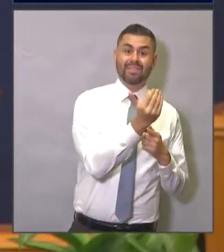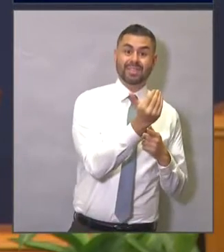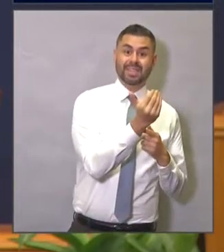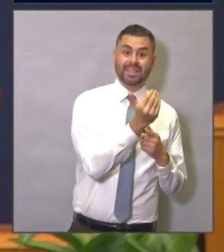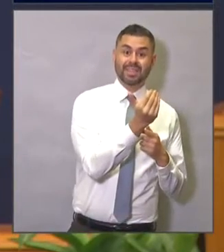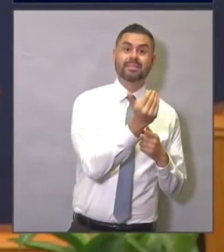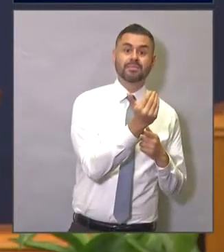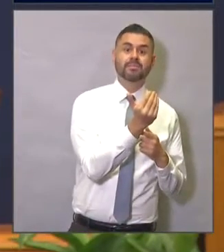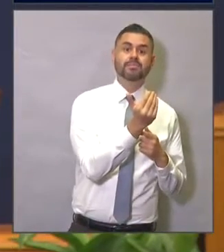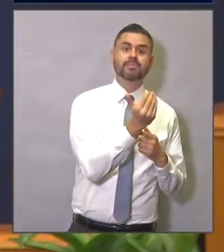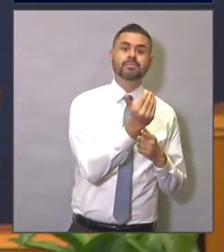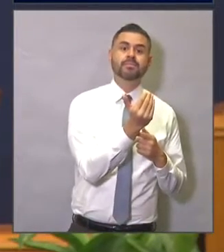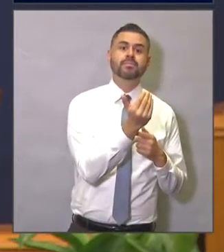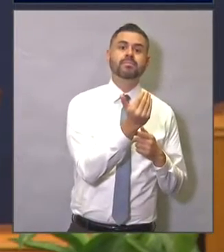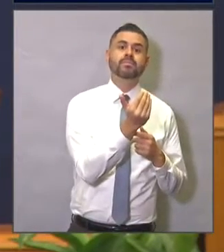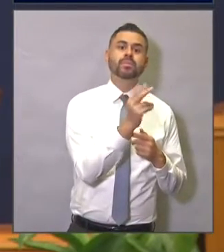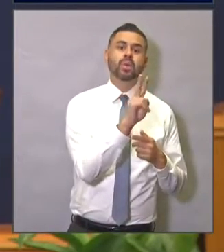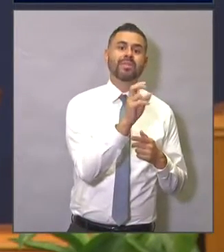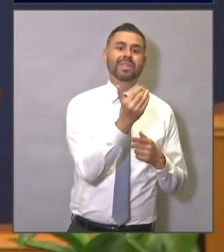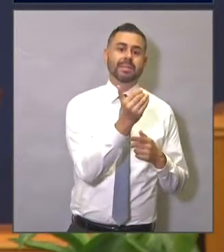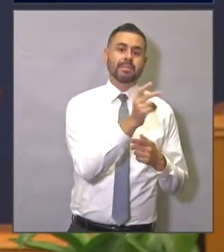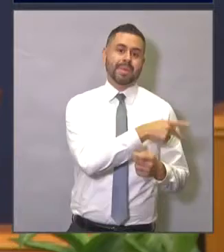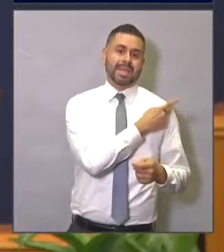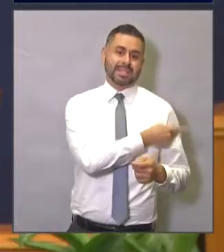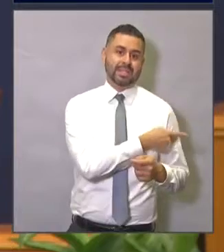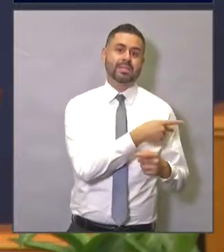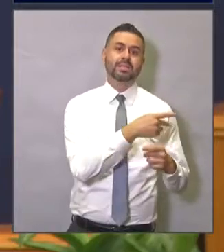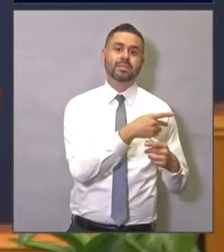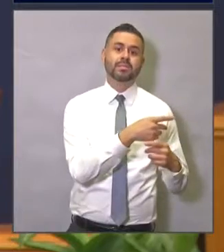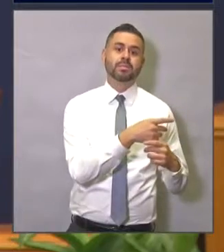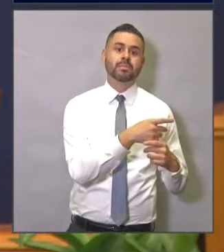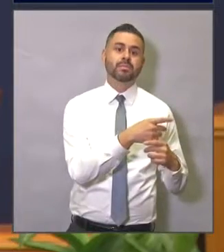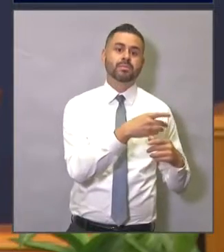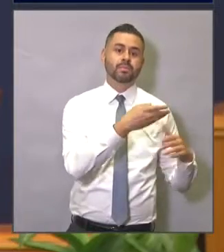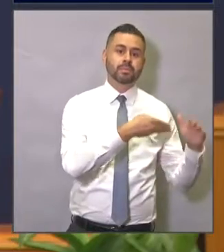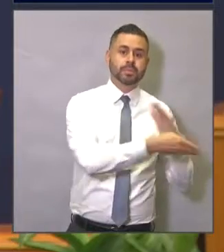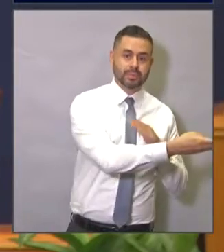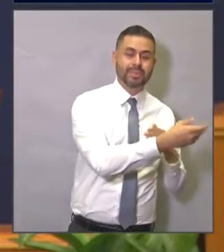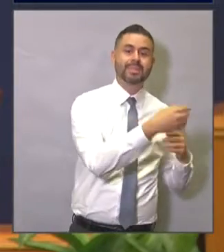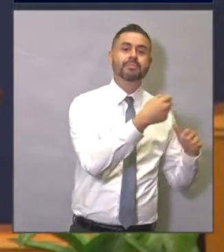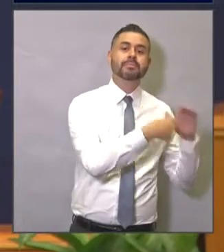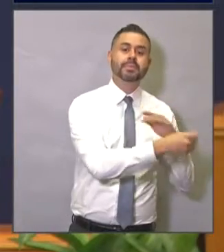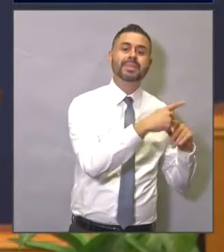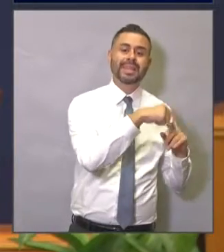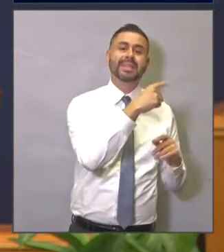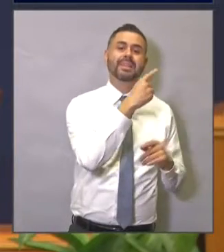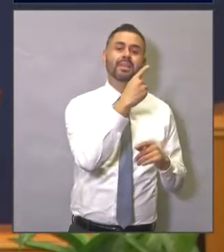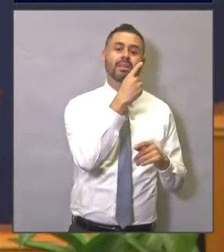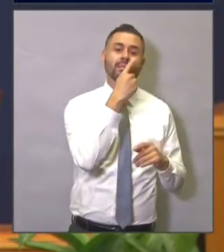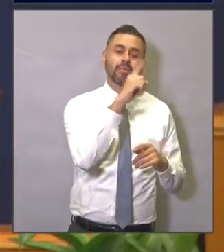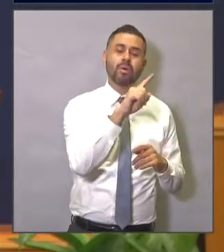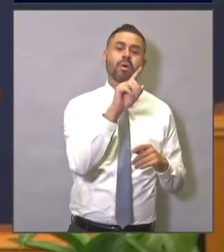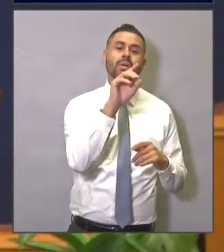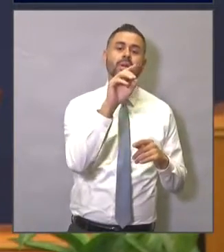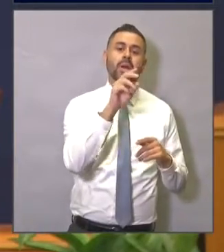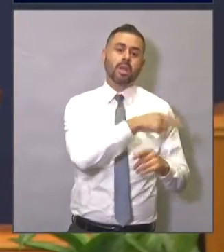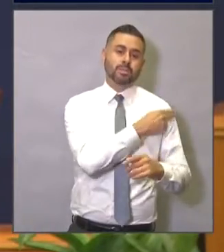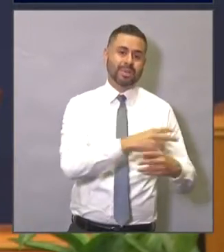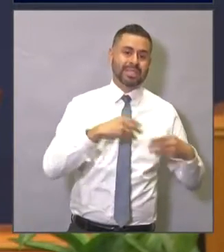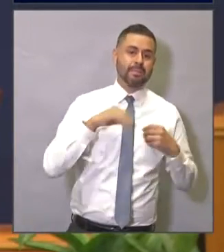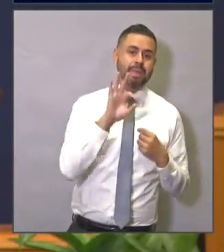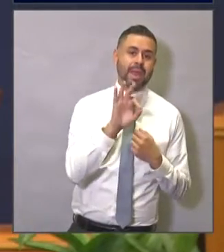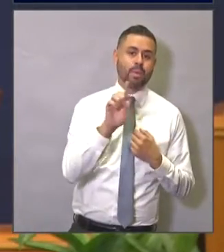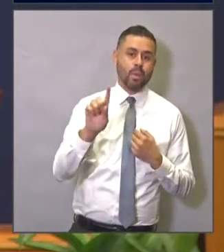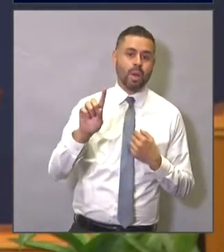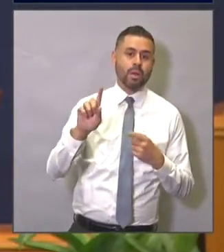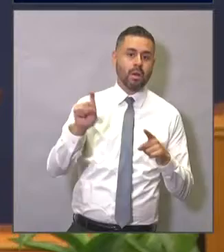in the county's 911 receiving hospital ICU beds. That includes both COVID and non-COVID patients. However, in early